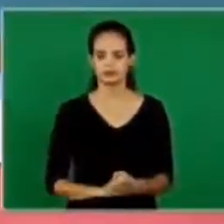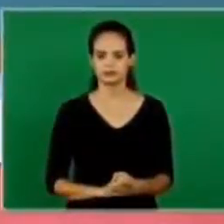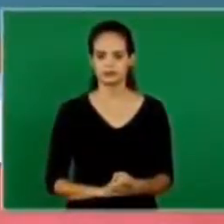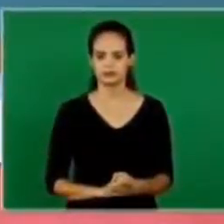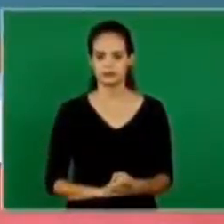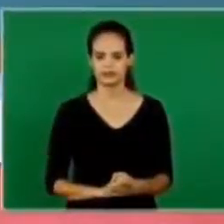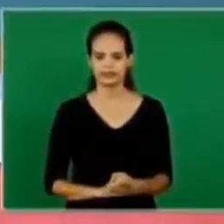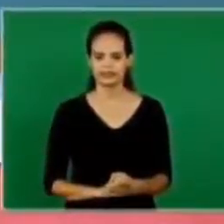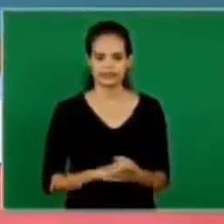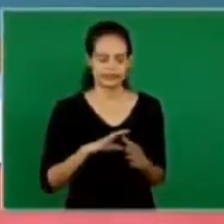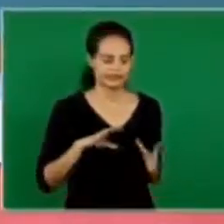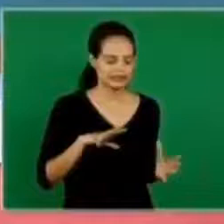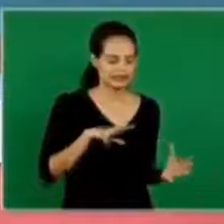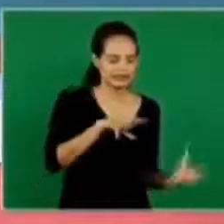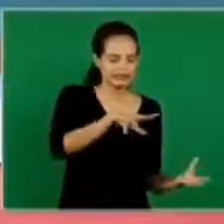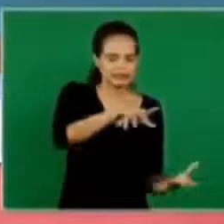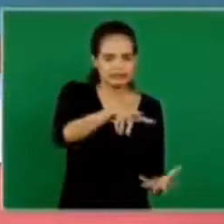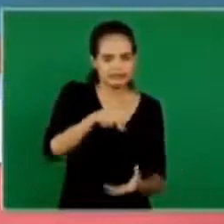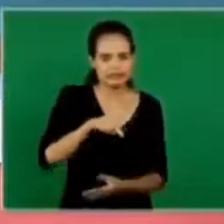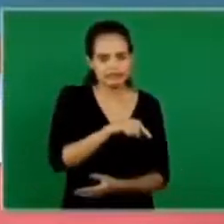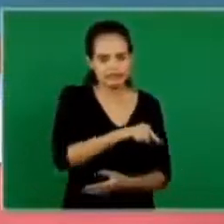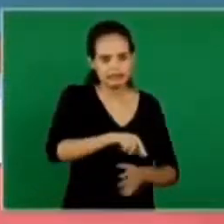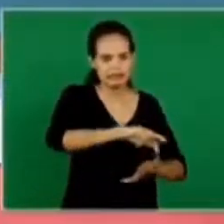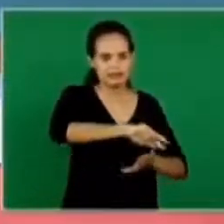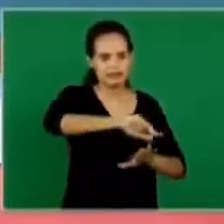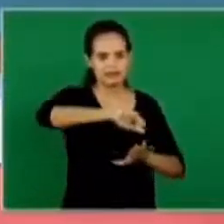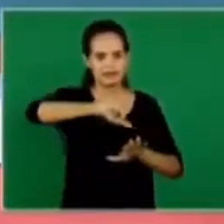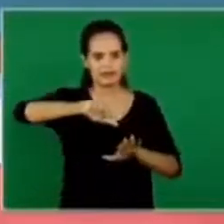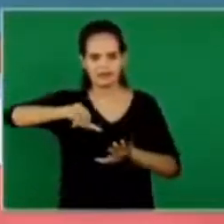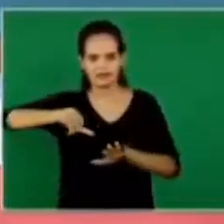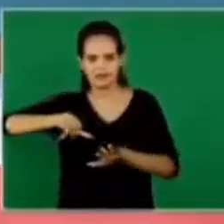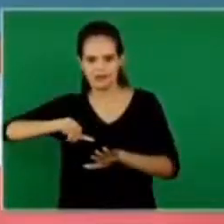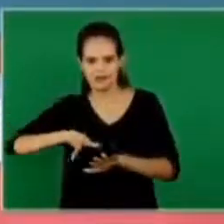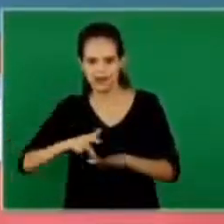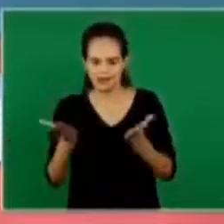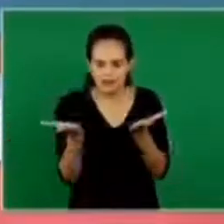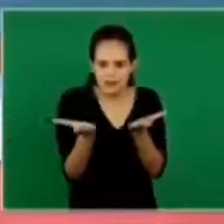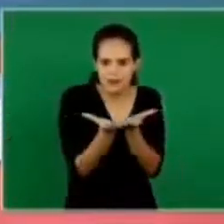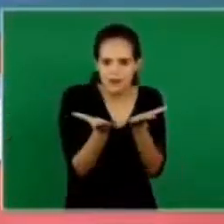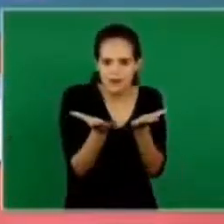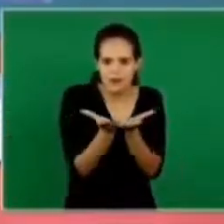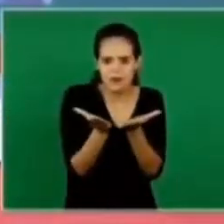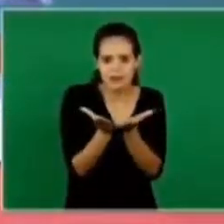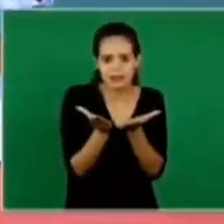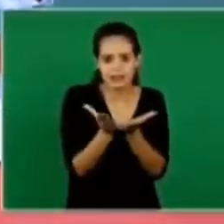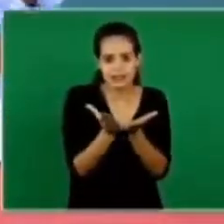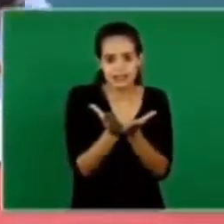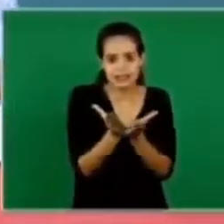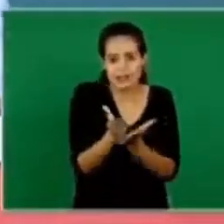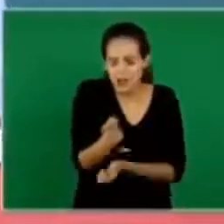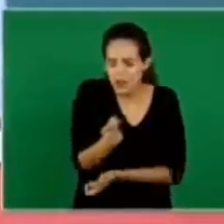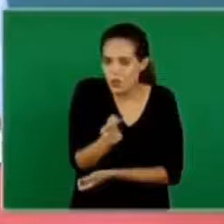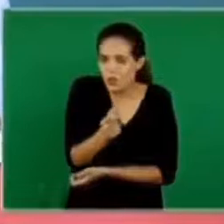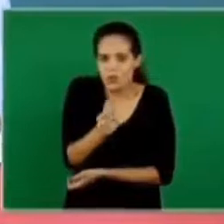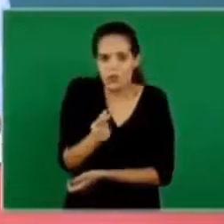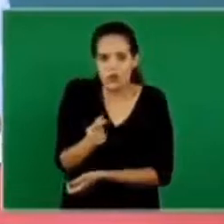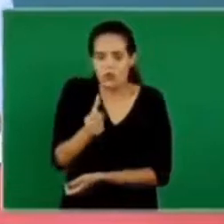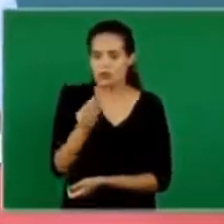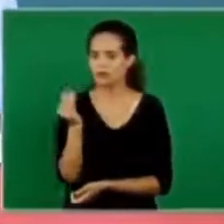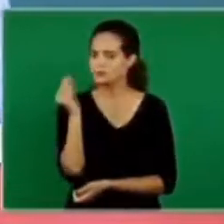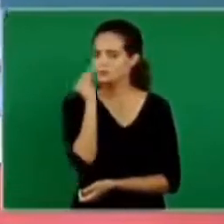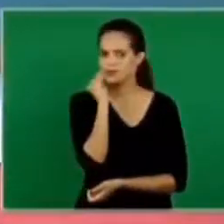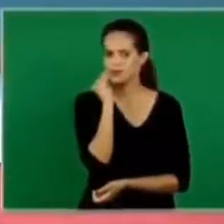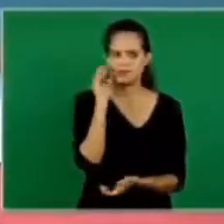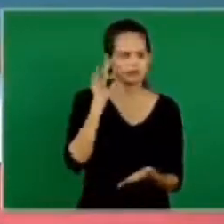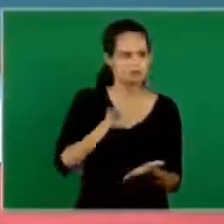There's millions of Christians there are just labeled Christians that never went through